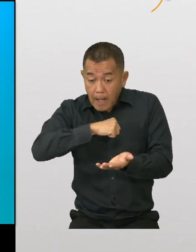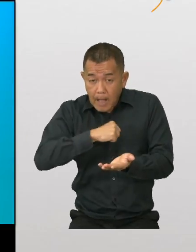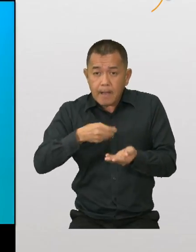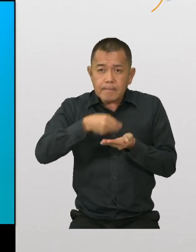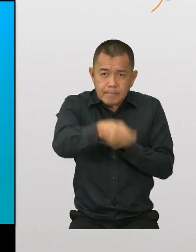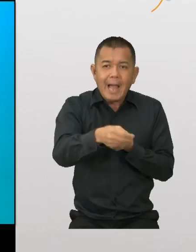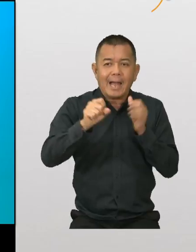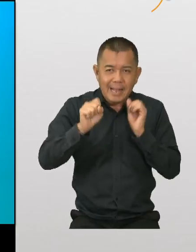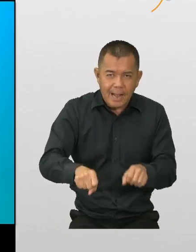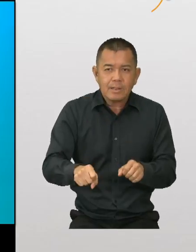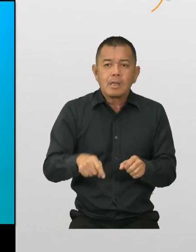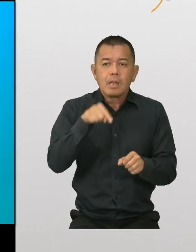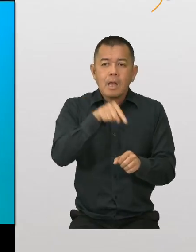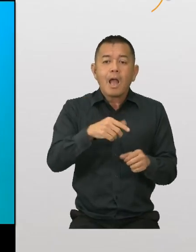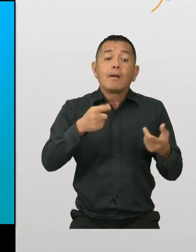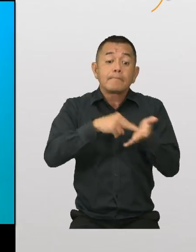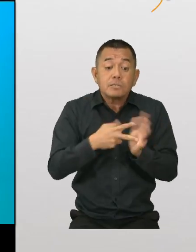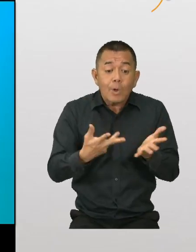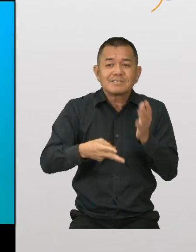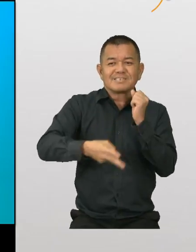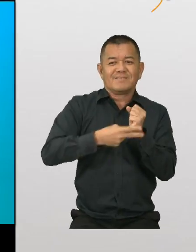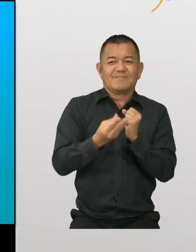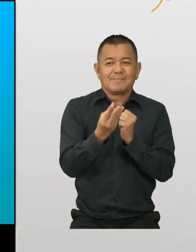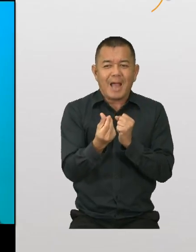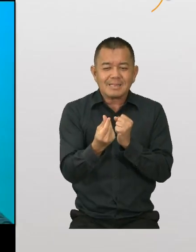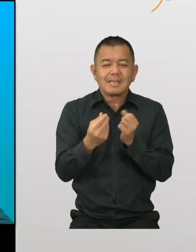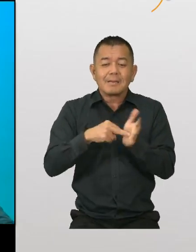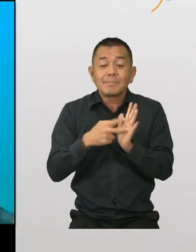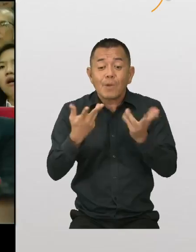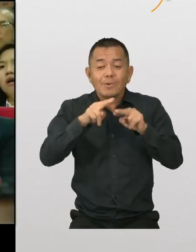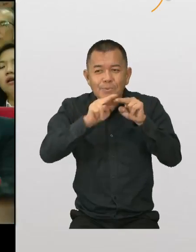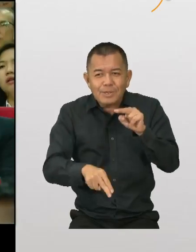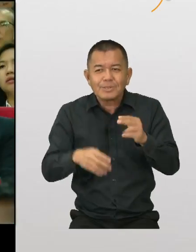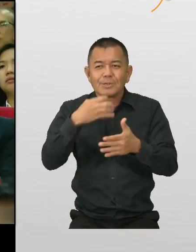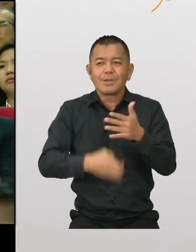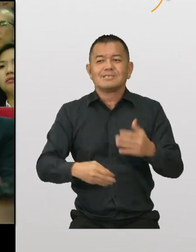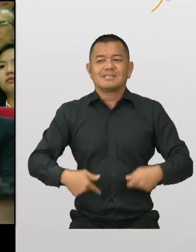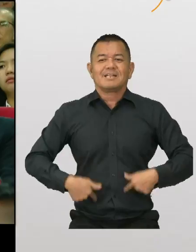reduce the cost of living, and feel less under pressure.